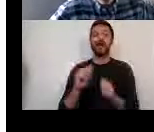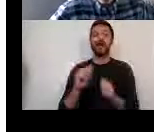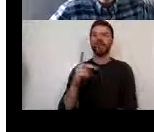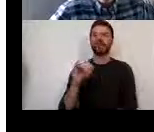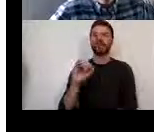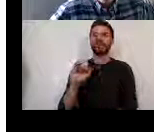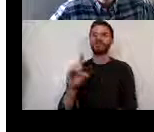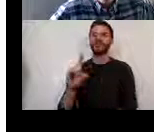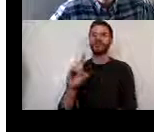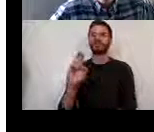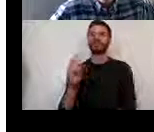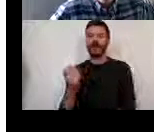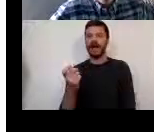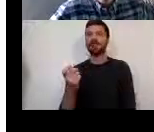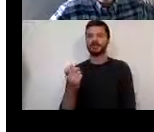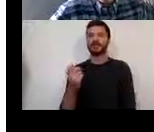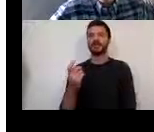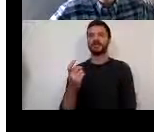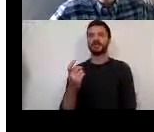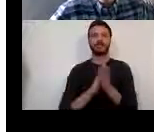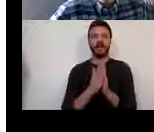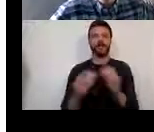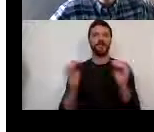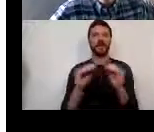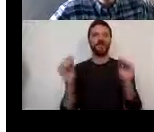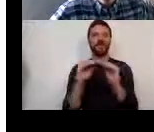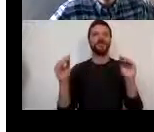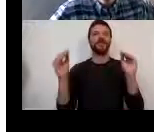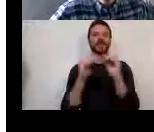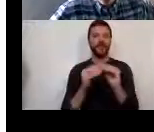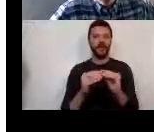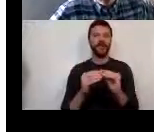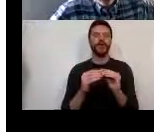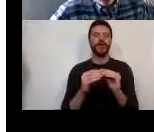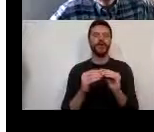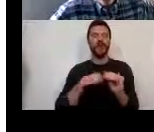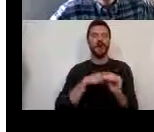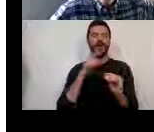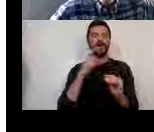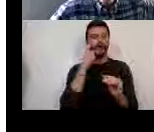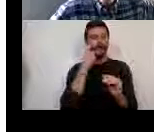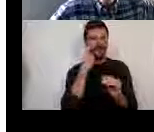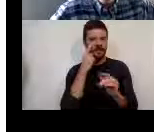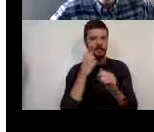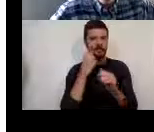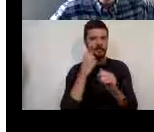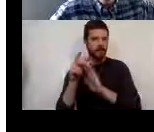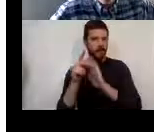were really getting up and running. And so that was something that we really needed to have an eye to and be sure